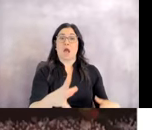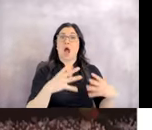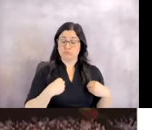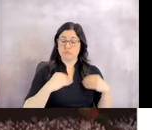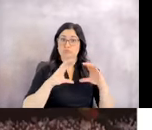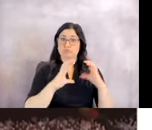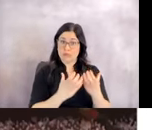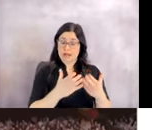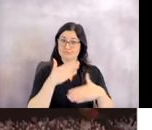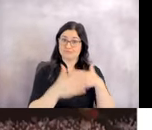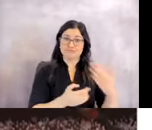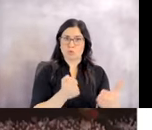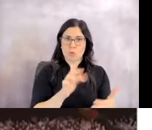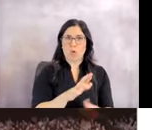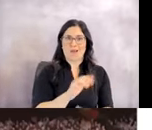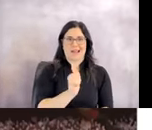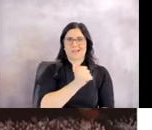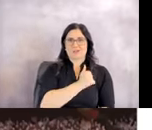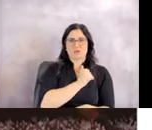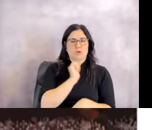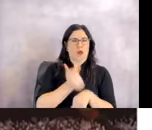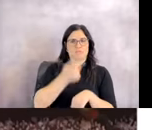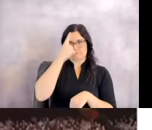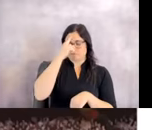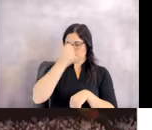class and what their attitude is going to be towards you.